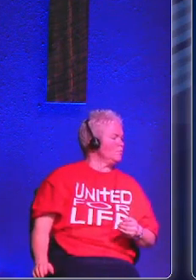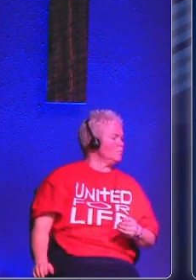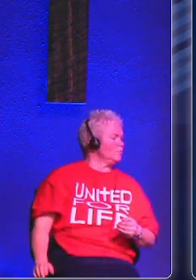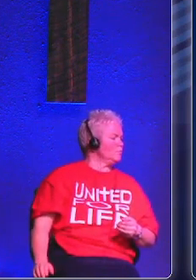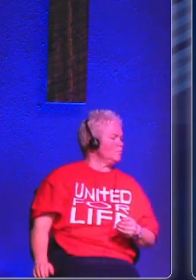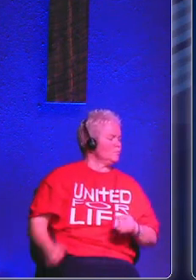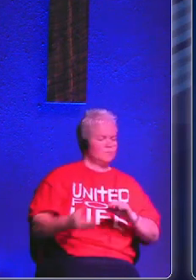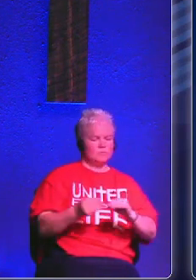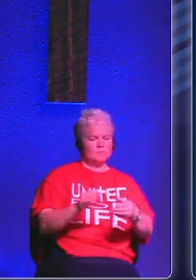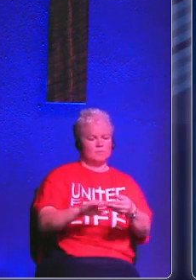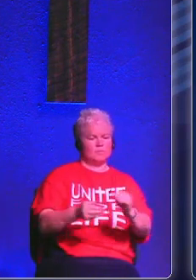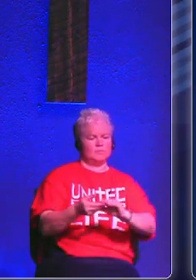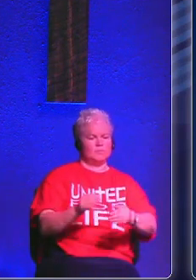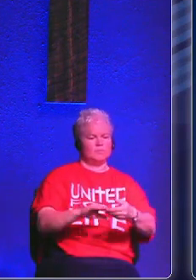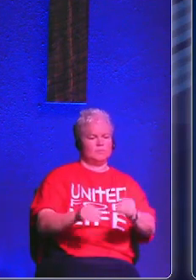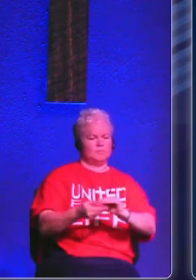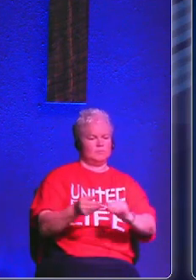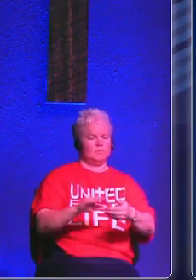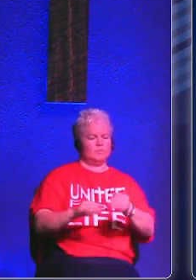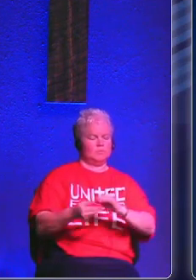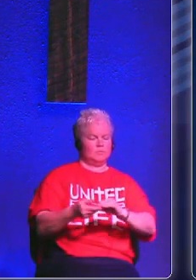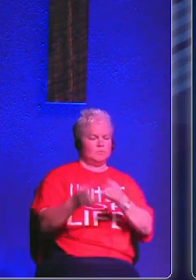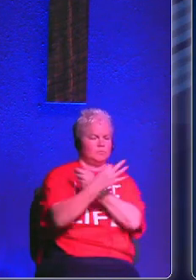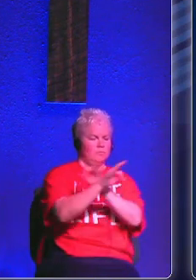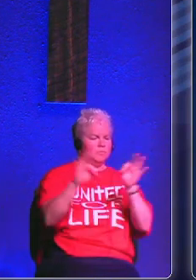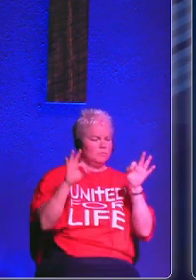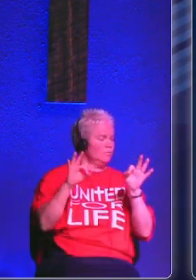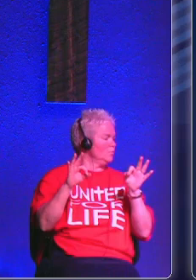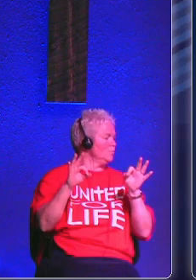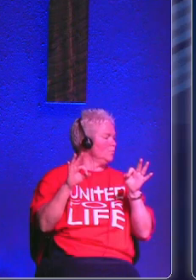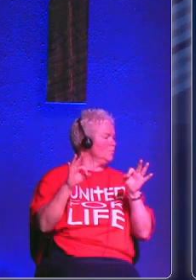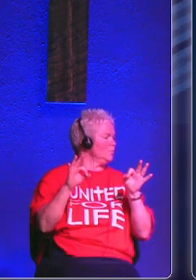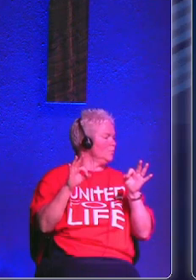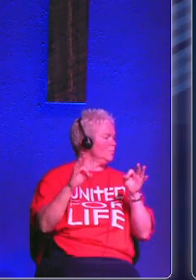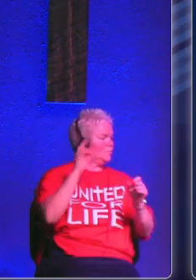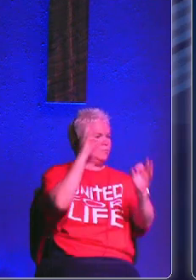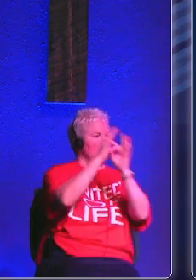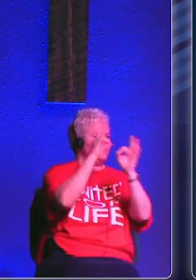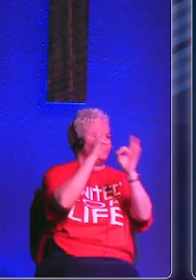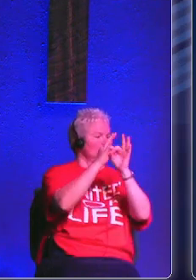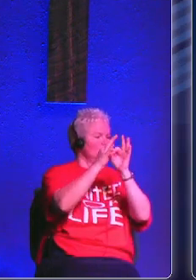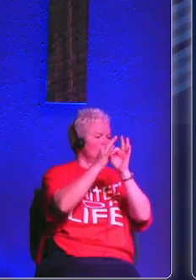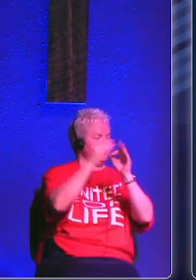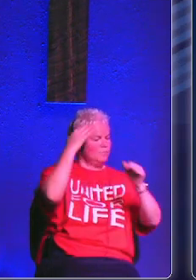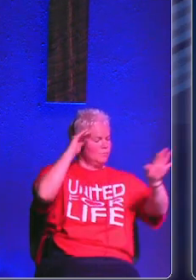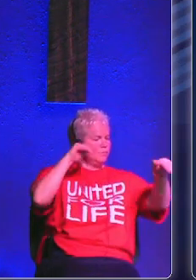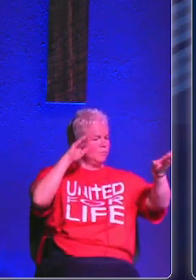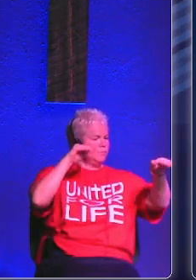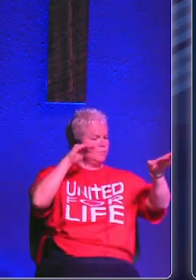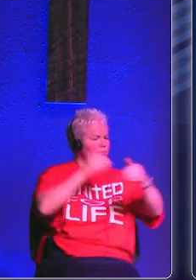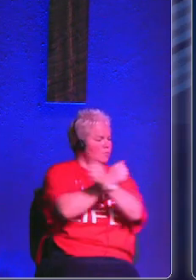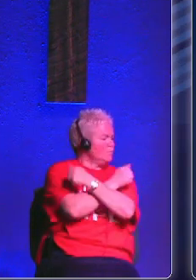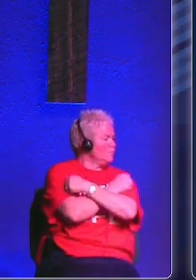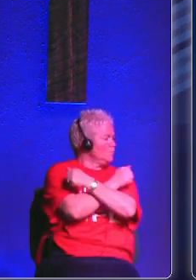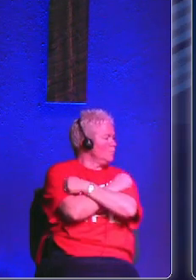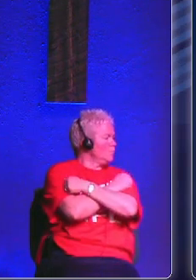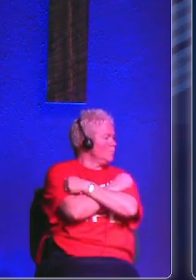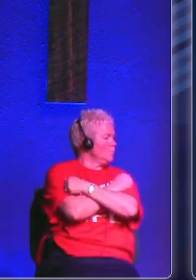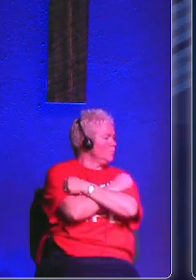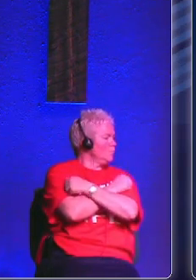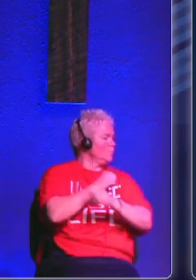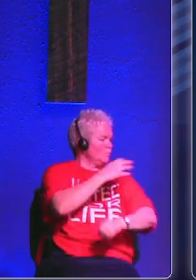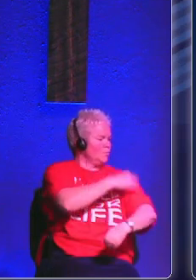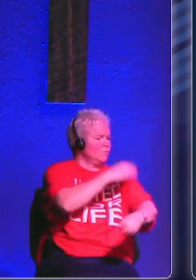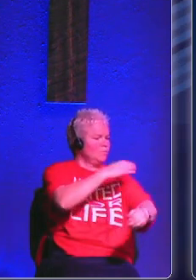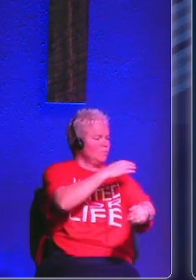Well, we turn to him for forgiveness, for freedom, for faith, for hope, for love,